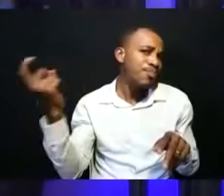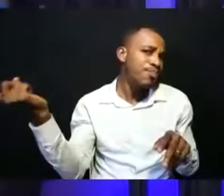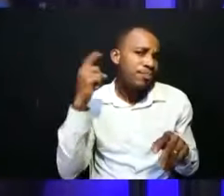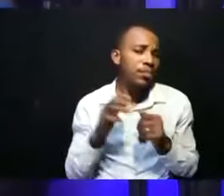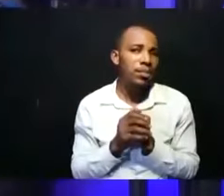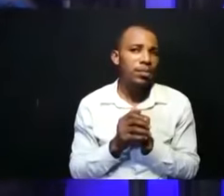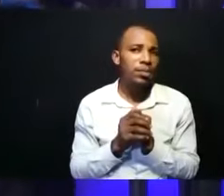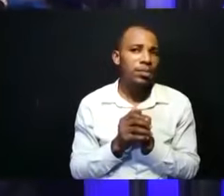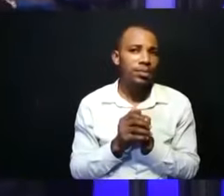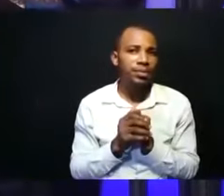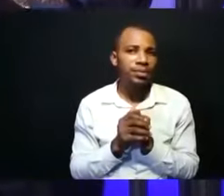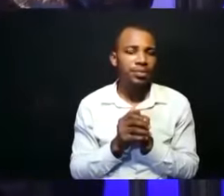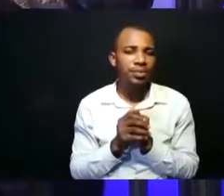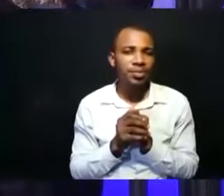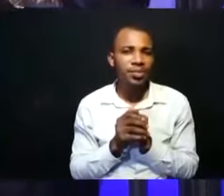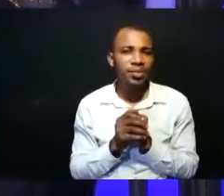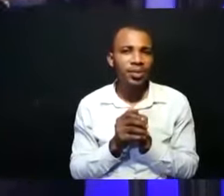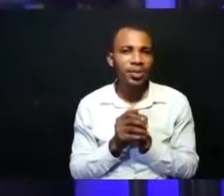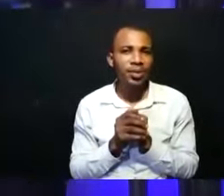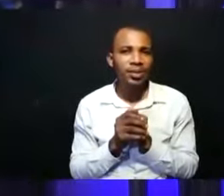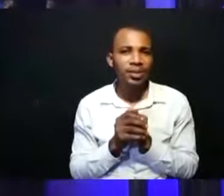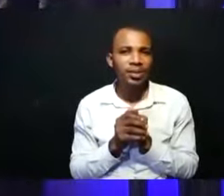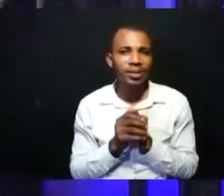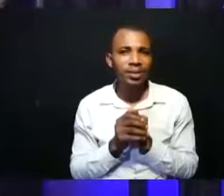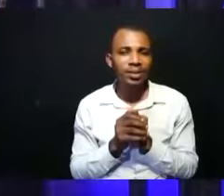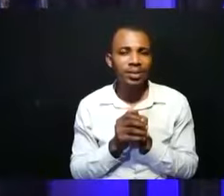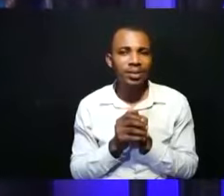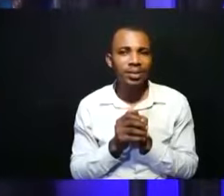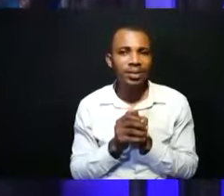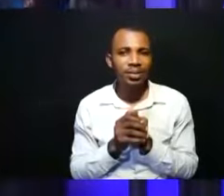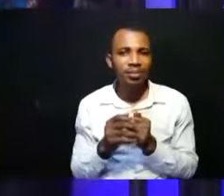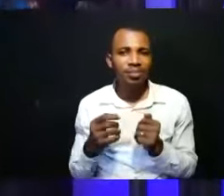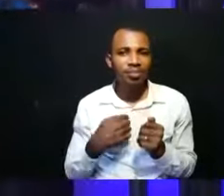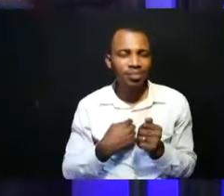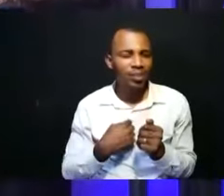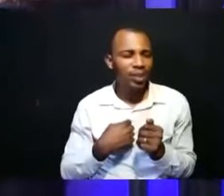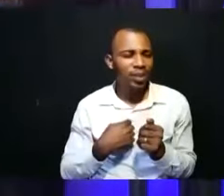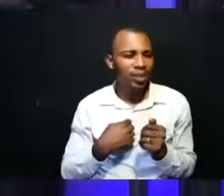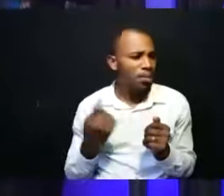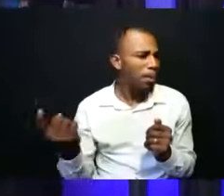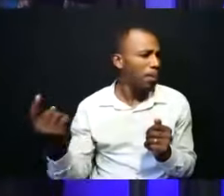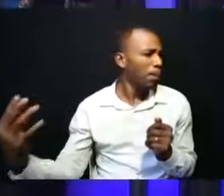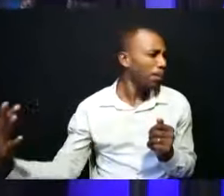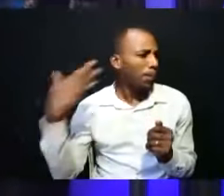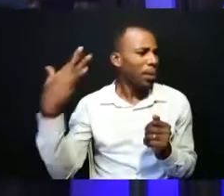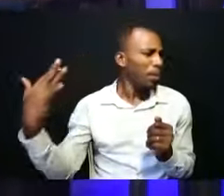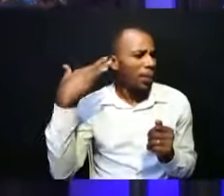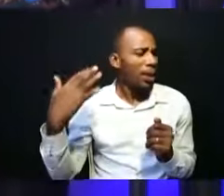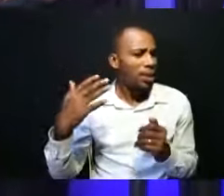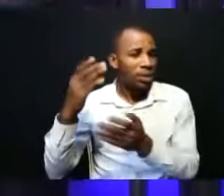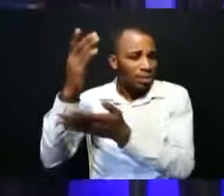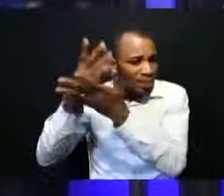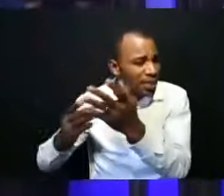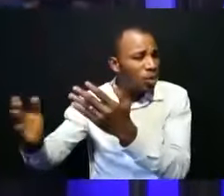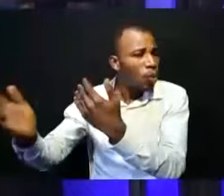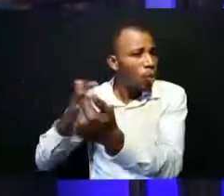me kasa. It was as if someone was preaching to me and telling me how to go about it and giving